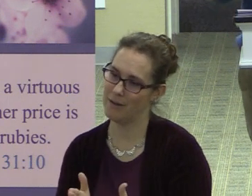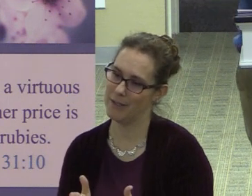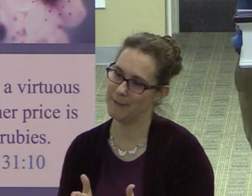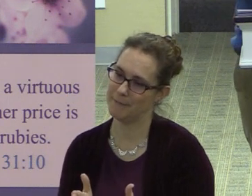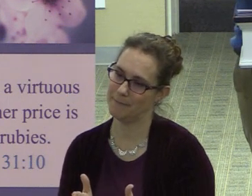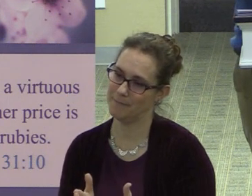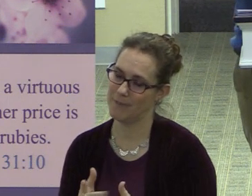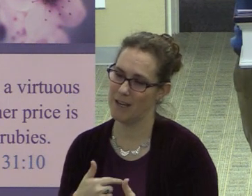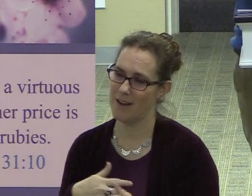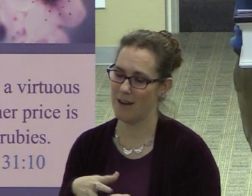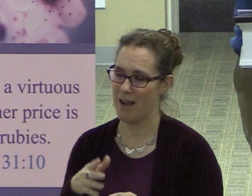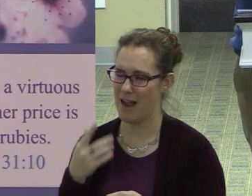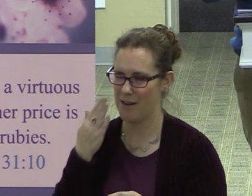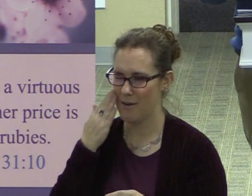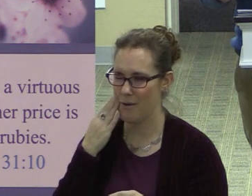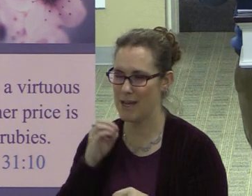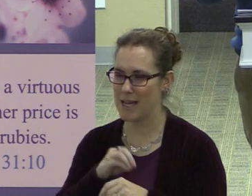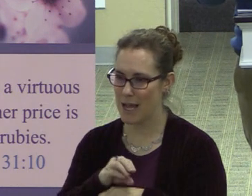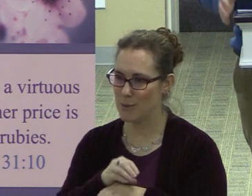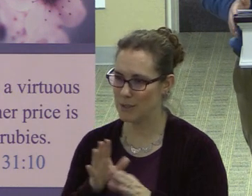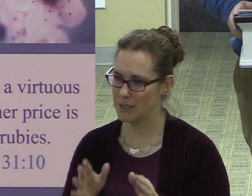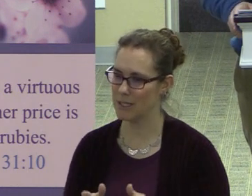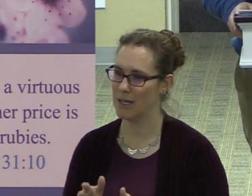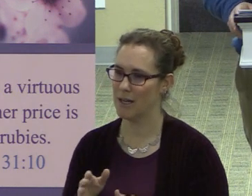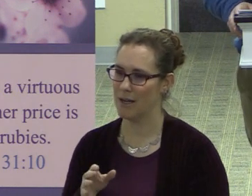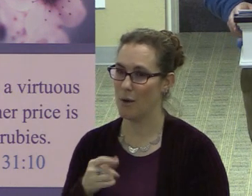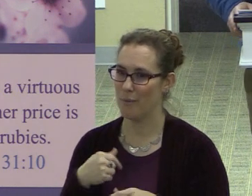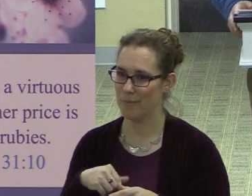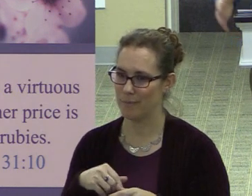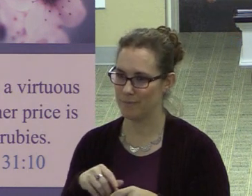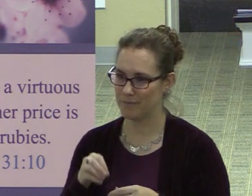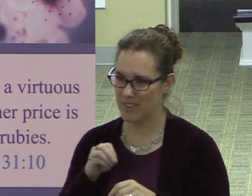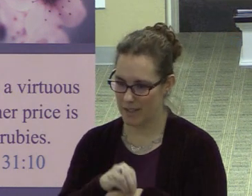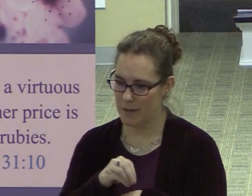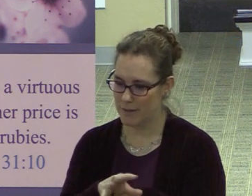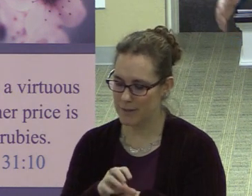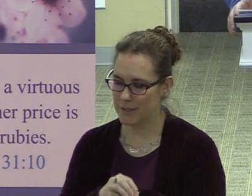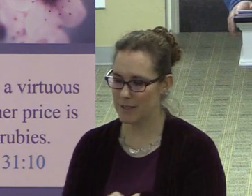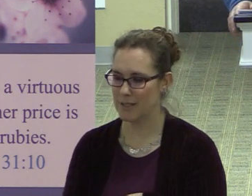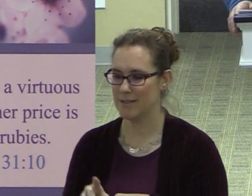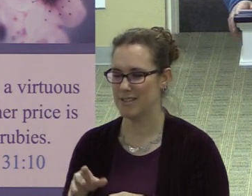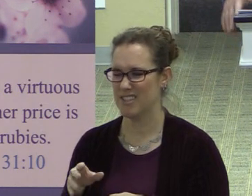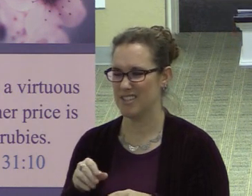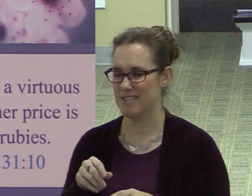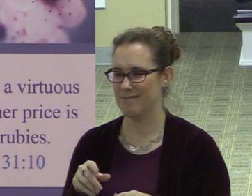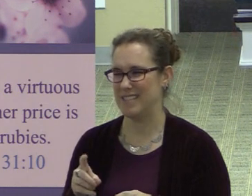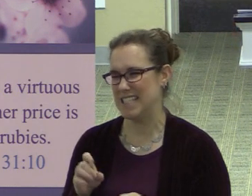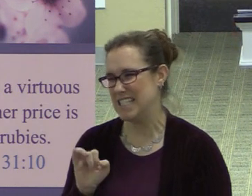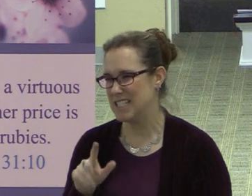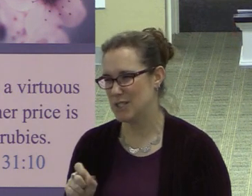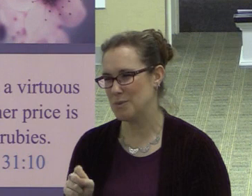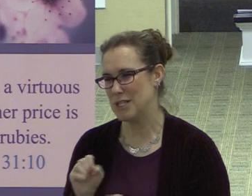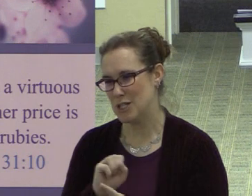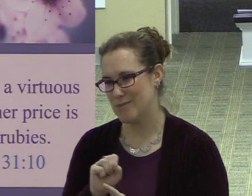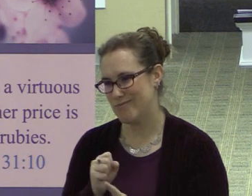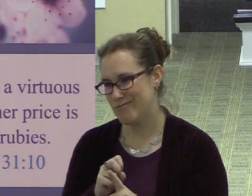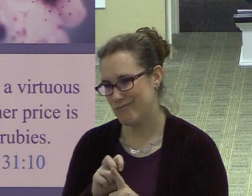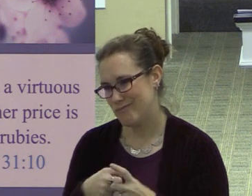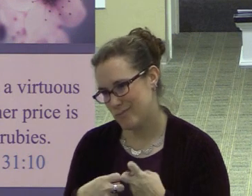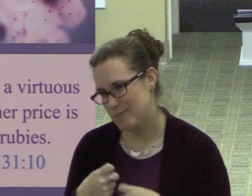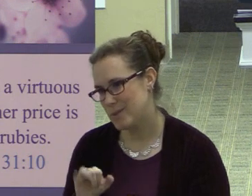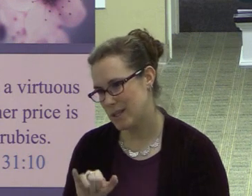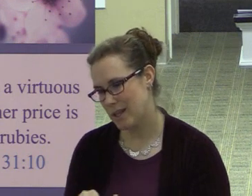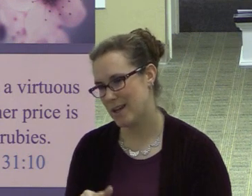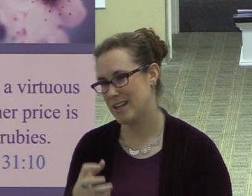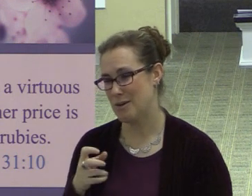I know even in counseling, many times, much of the counseling simply deals with just issues like that. Very difficult situations